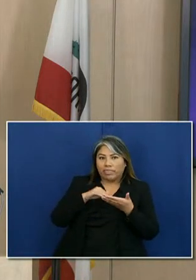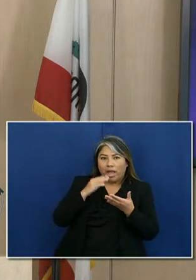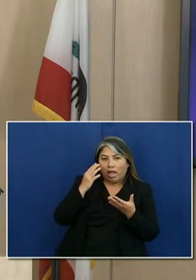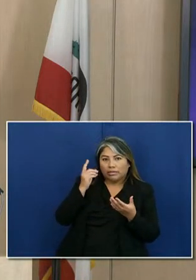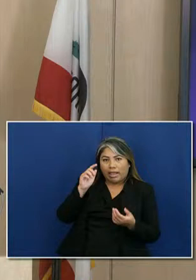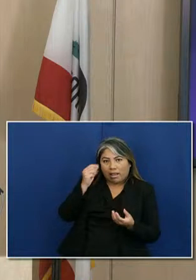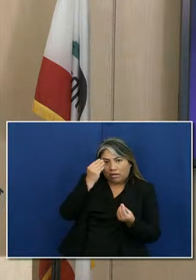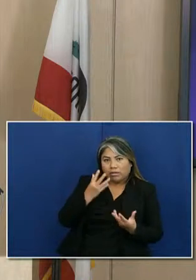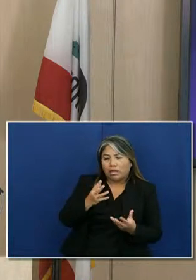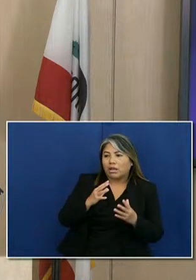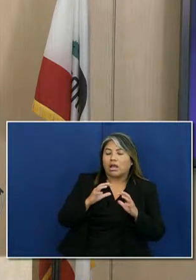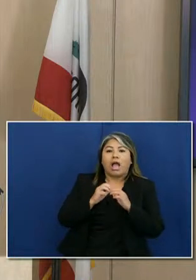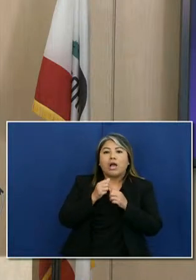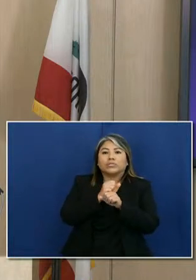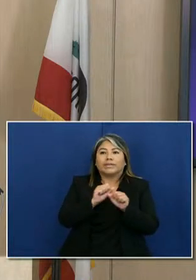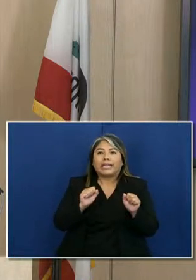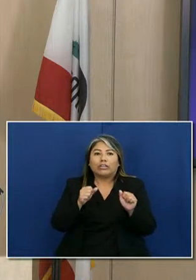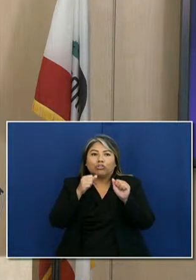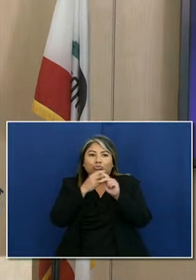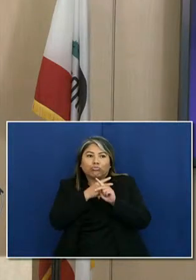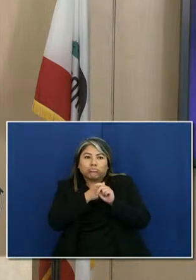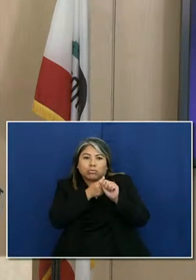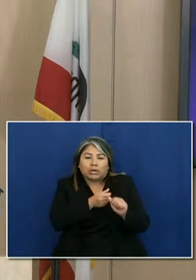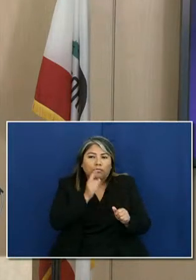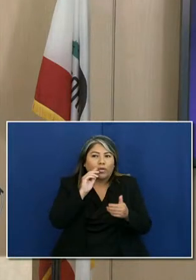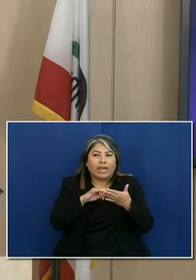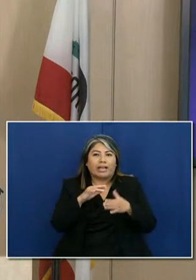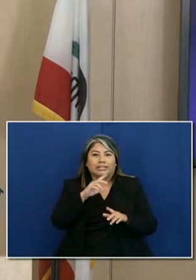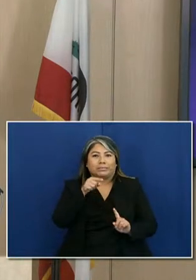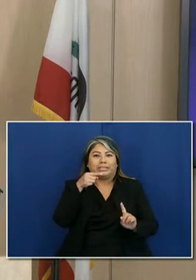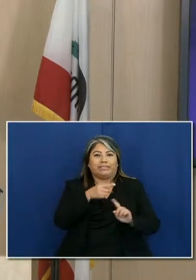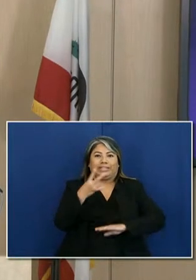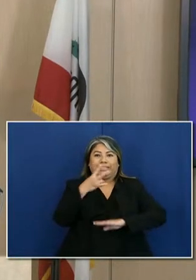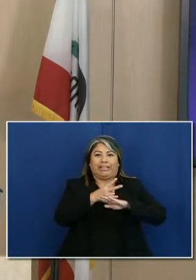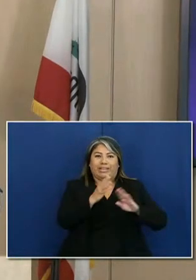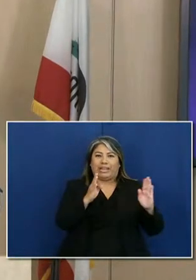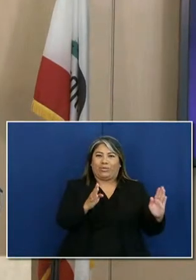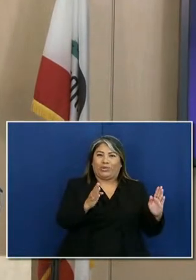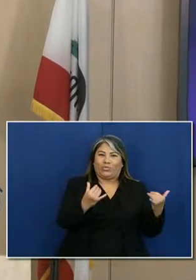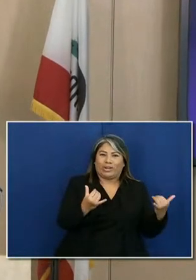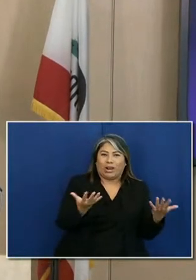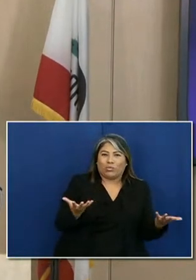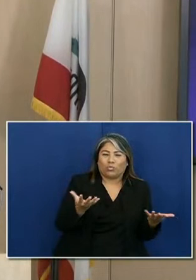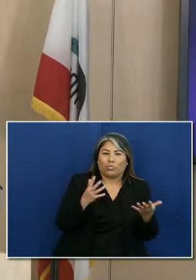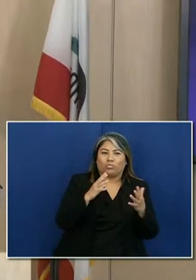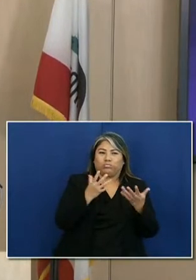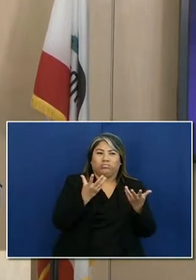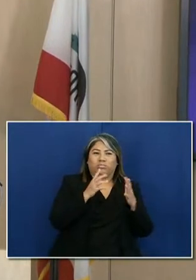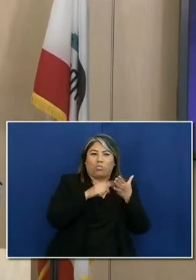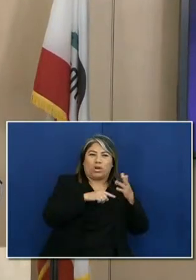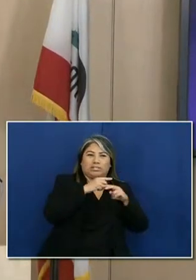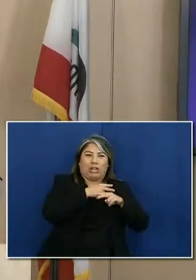What case rate are you calculating for that specific 7-day window right now? Dr. Wooten?